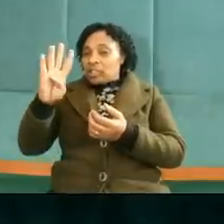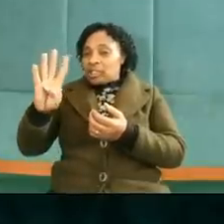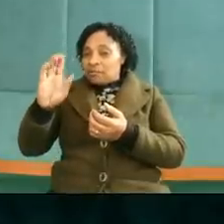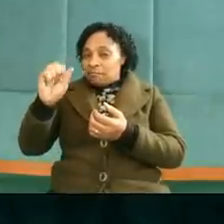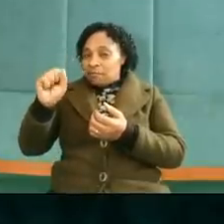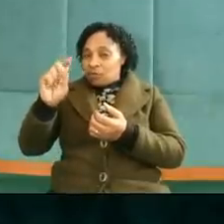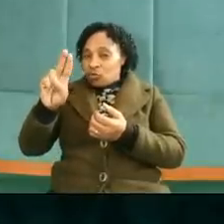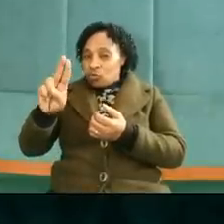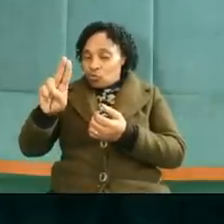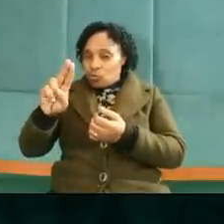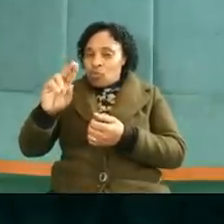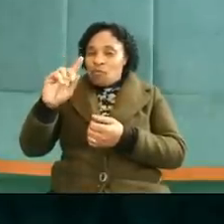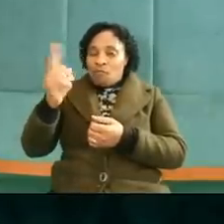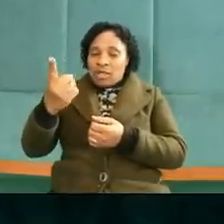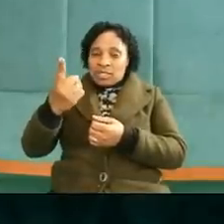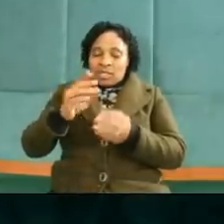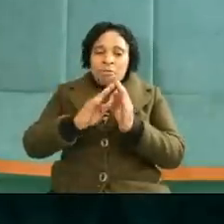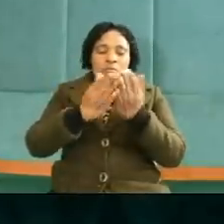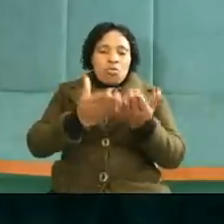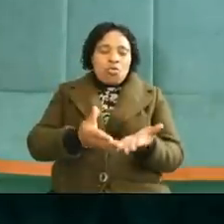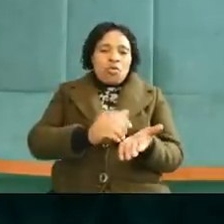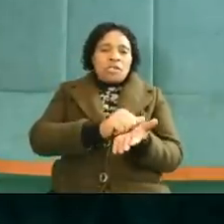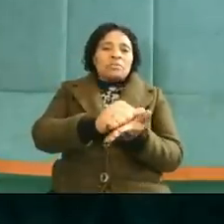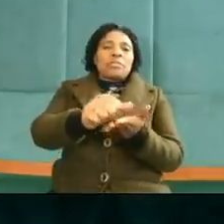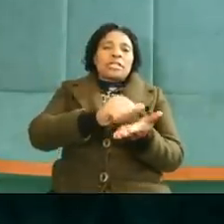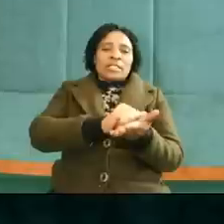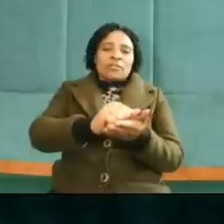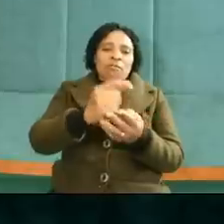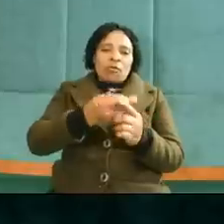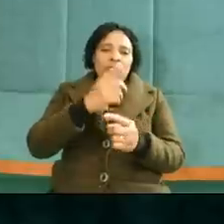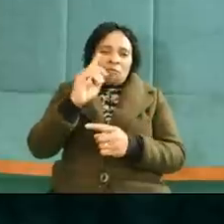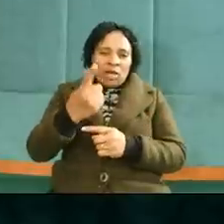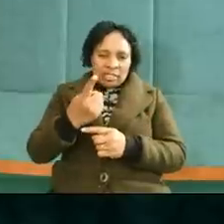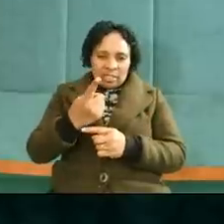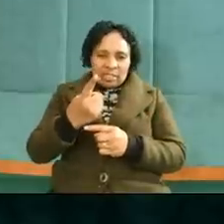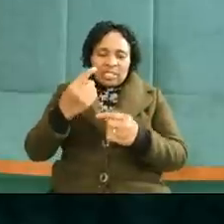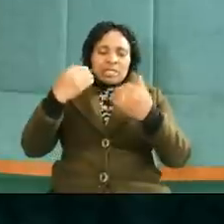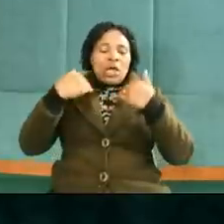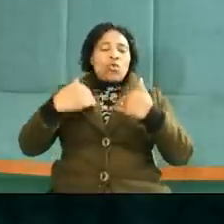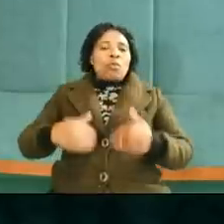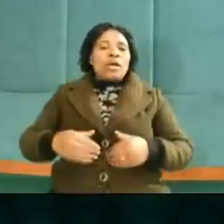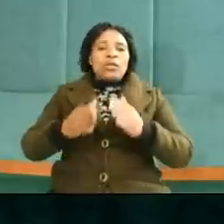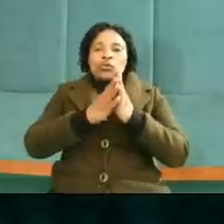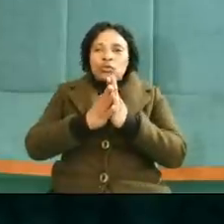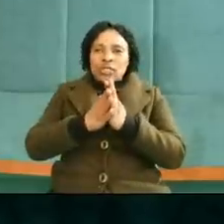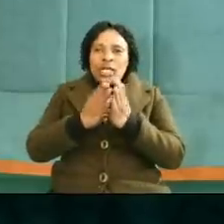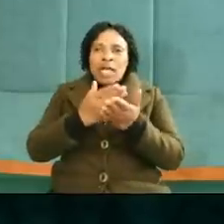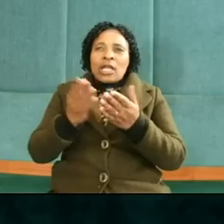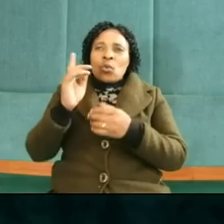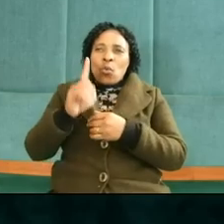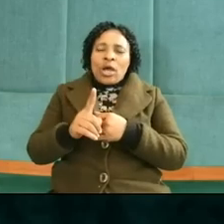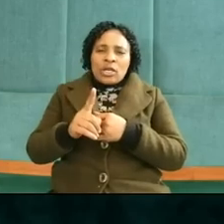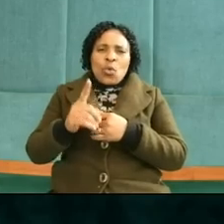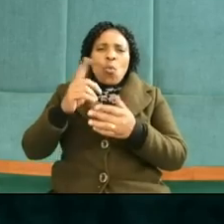book was printed from the first press in human history. Anybody want to guess